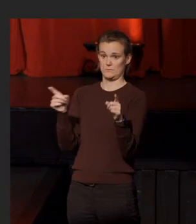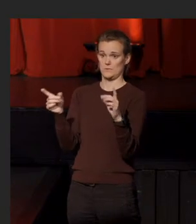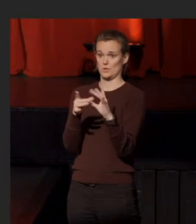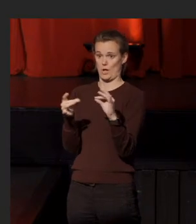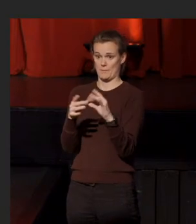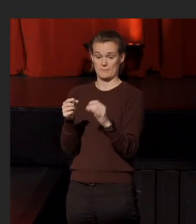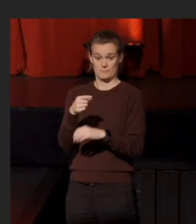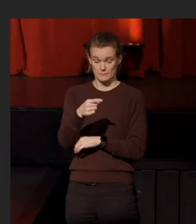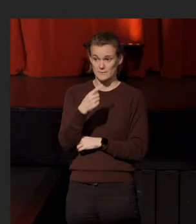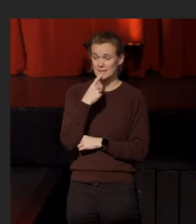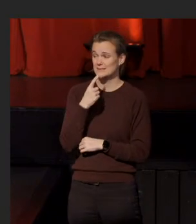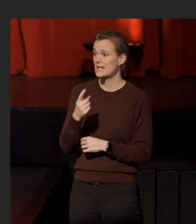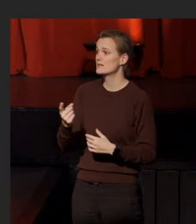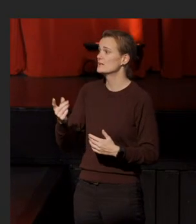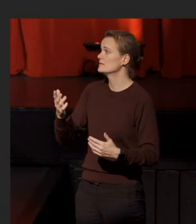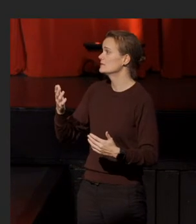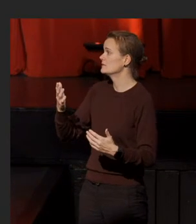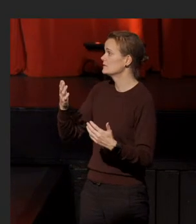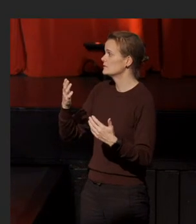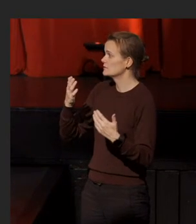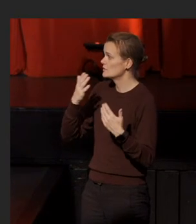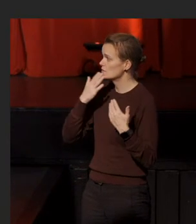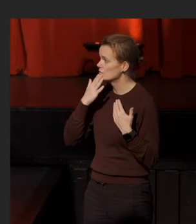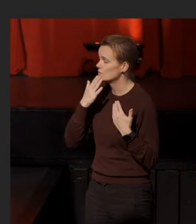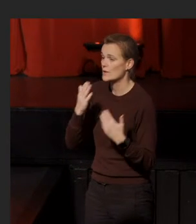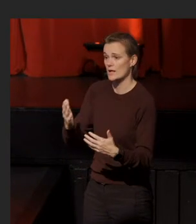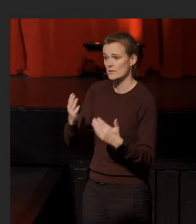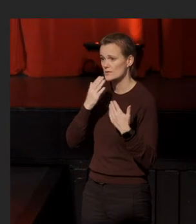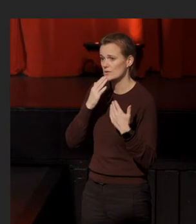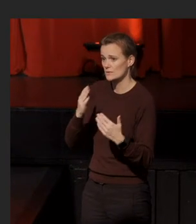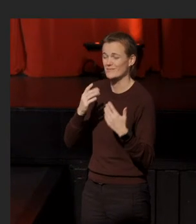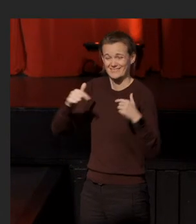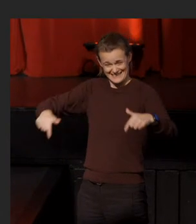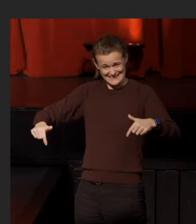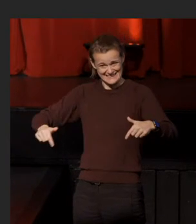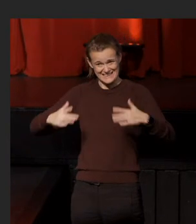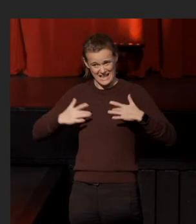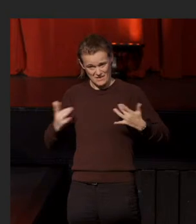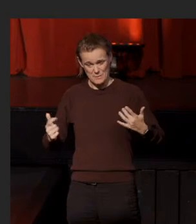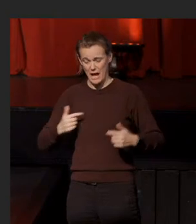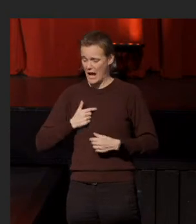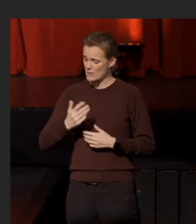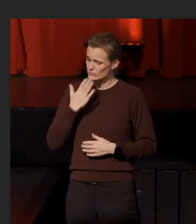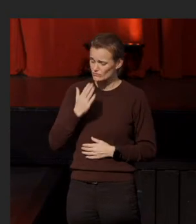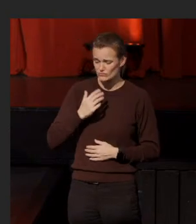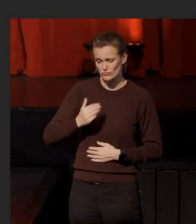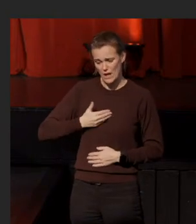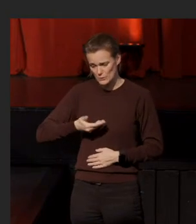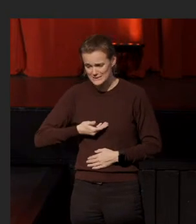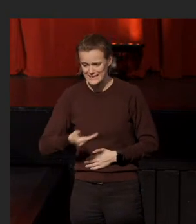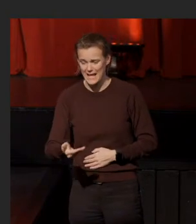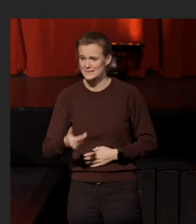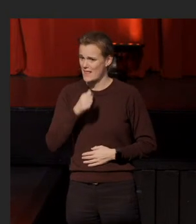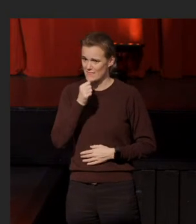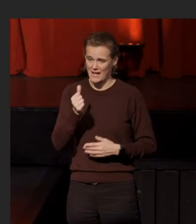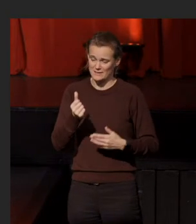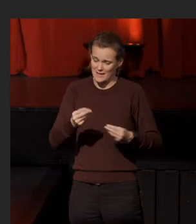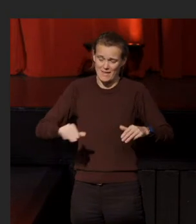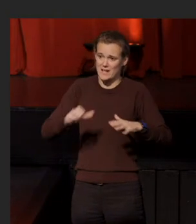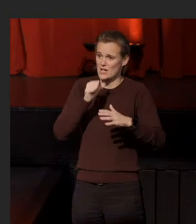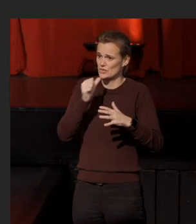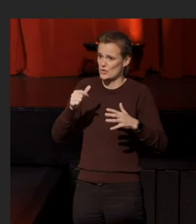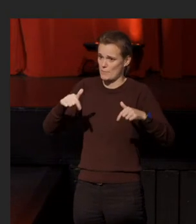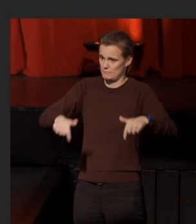expressed gratitude for being a guest on land that does not belong to the people who are in this university in particular,